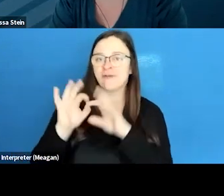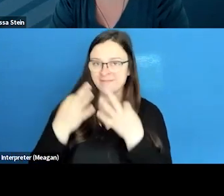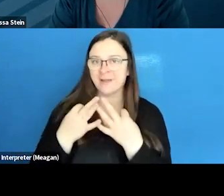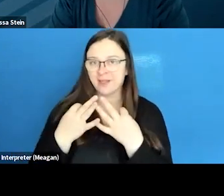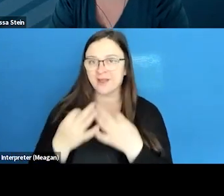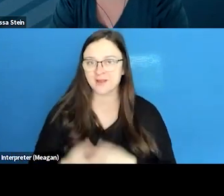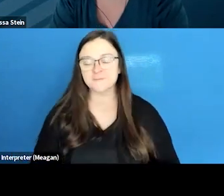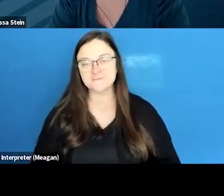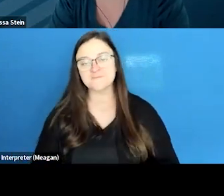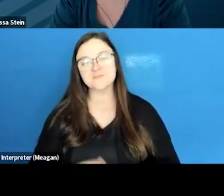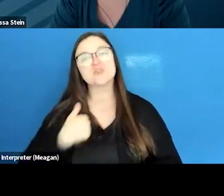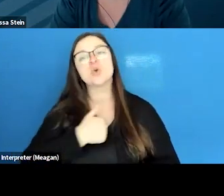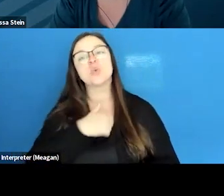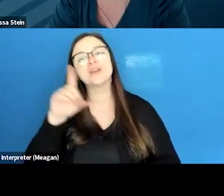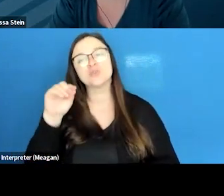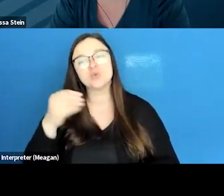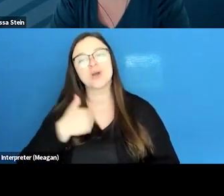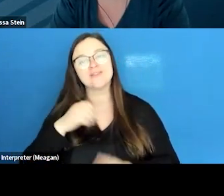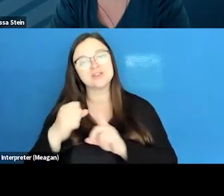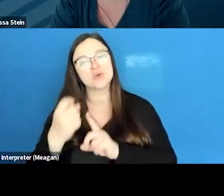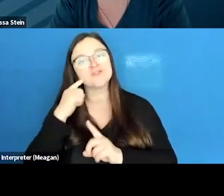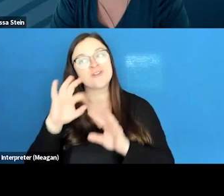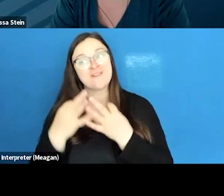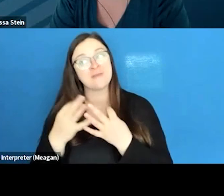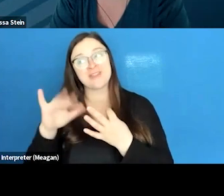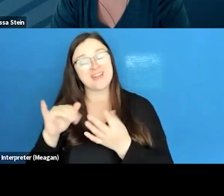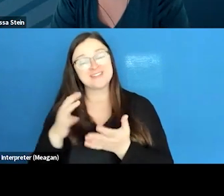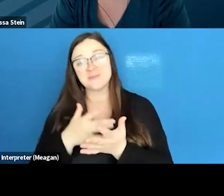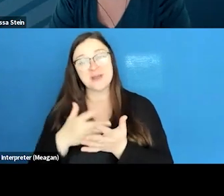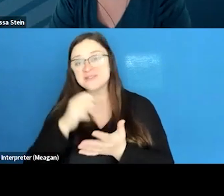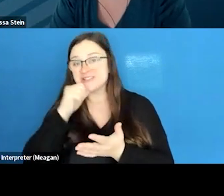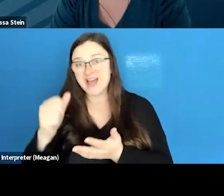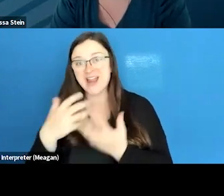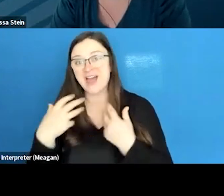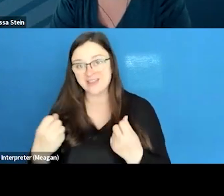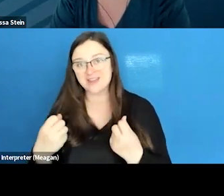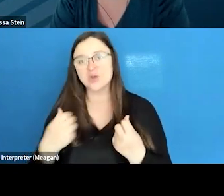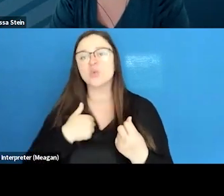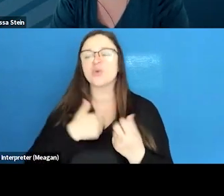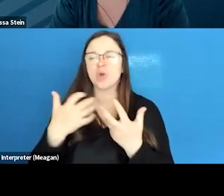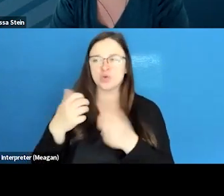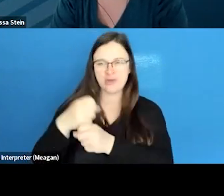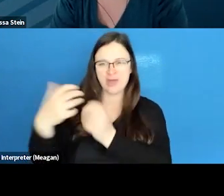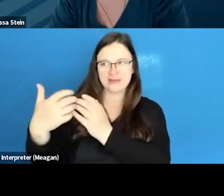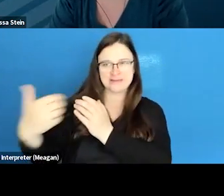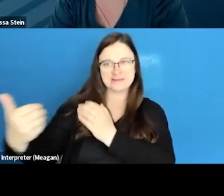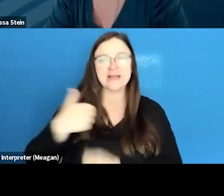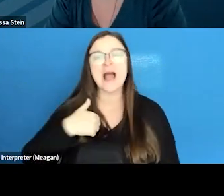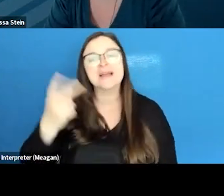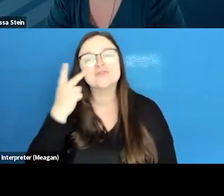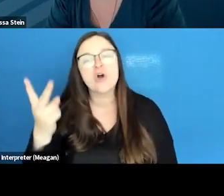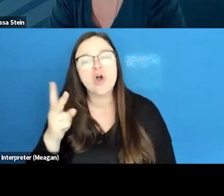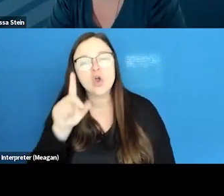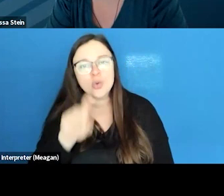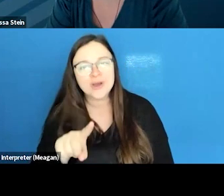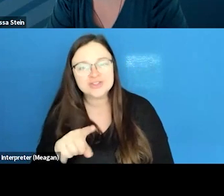have situations where the family is just not healthy, and it's important that we create that distance. I did see a question that said, it